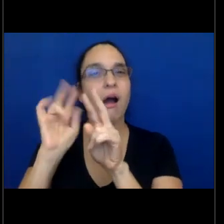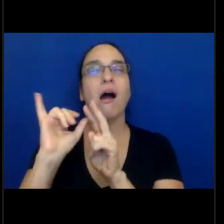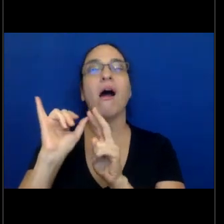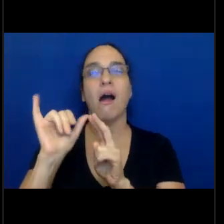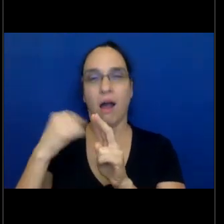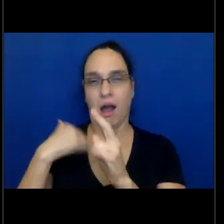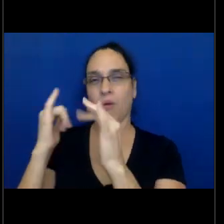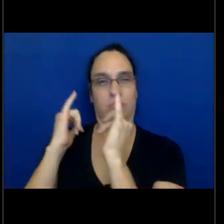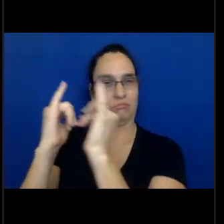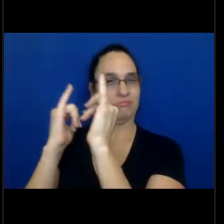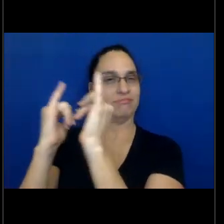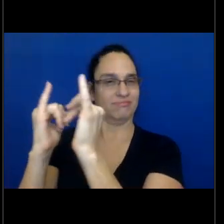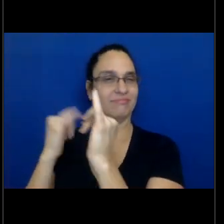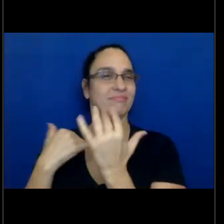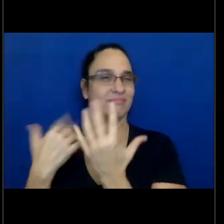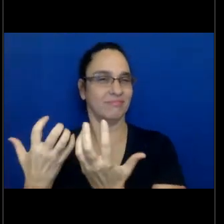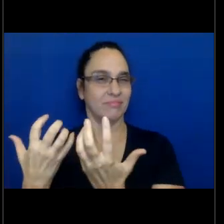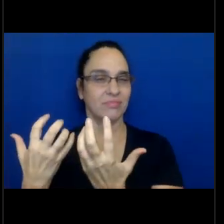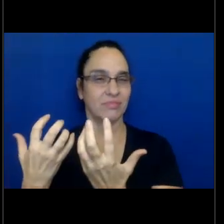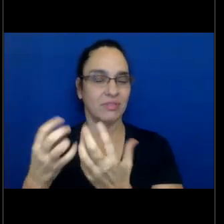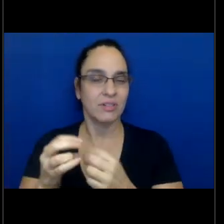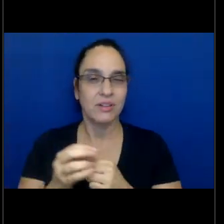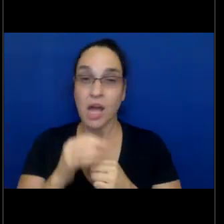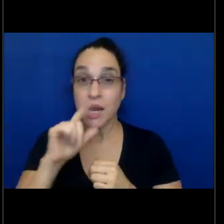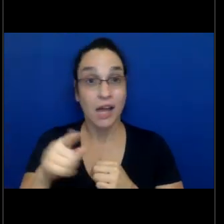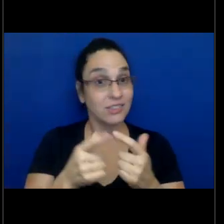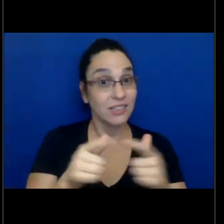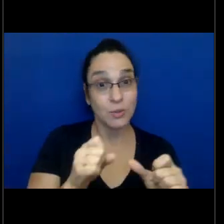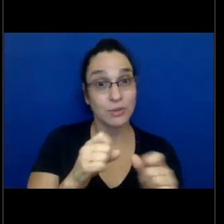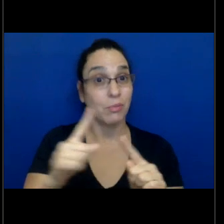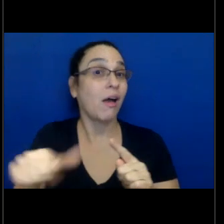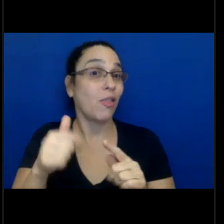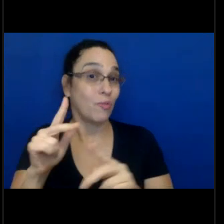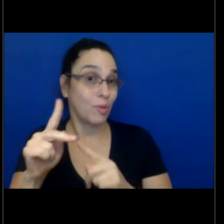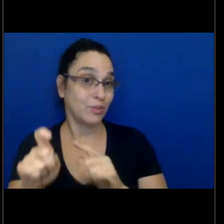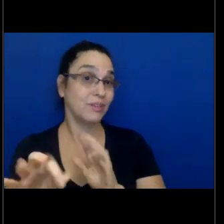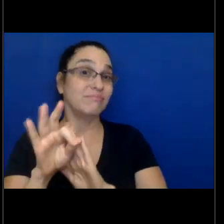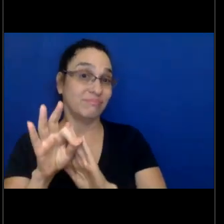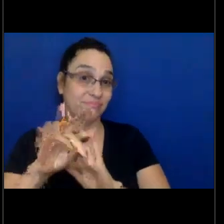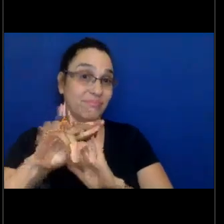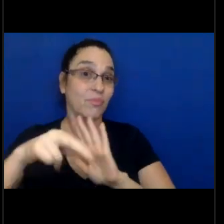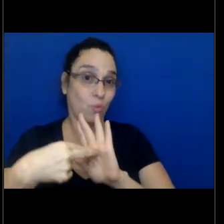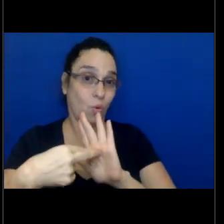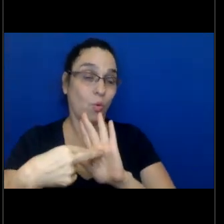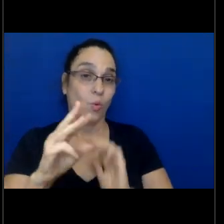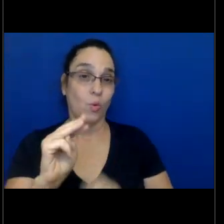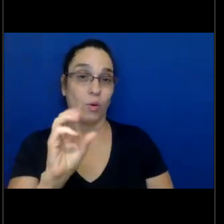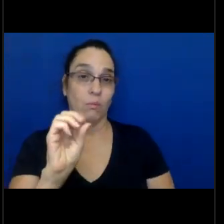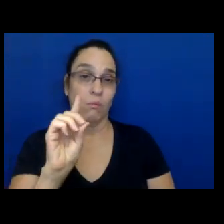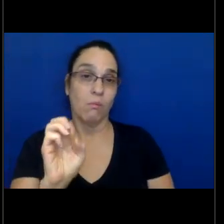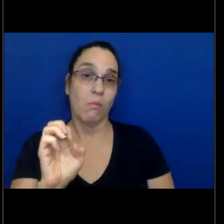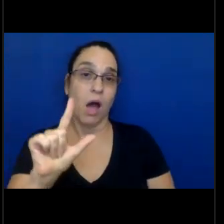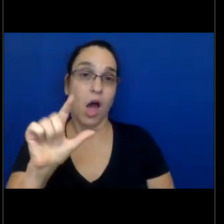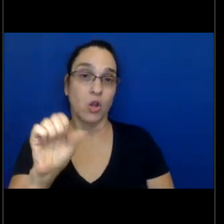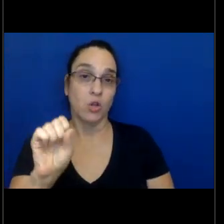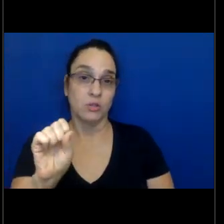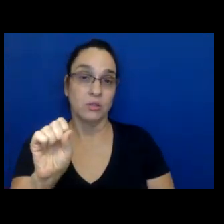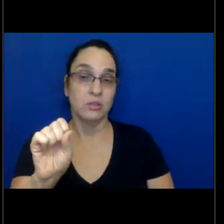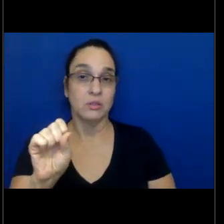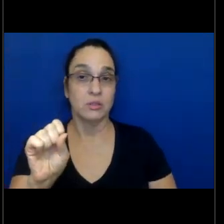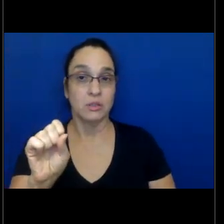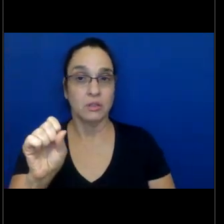don't remember when was the first time I started consciously following this. But if what I'm saying is